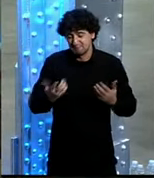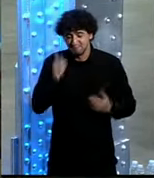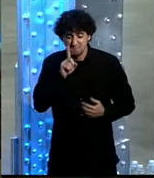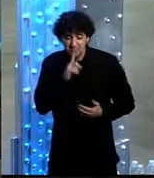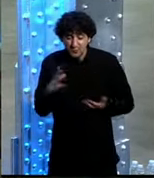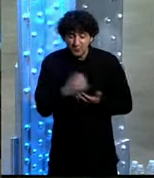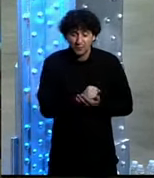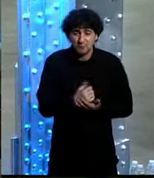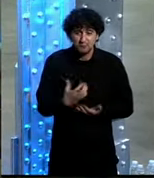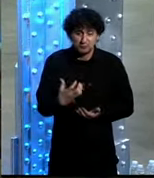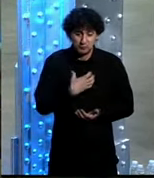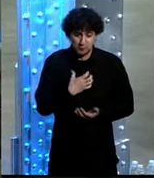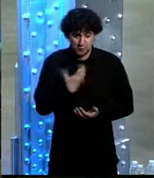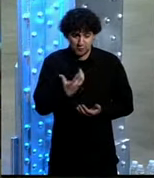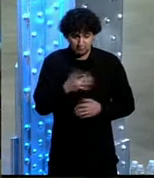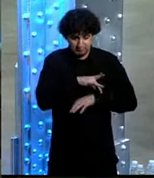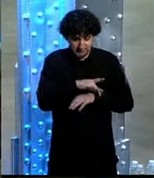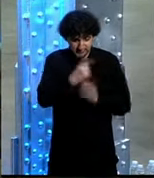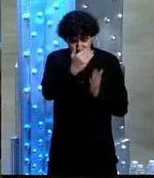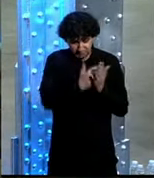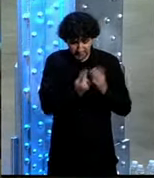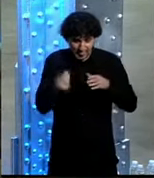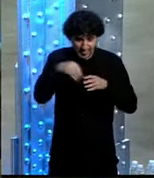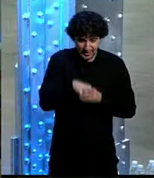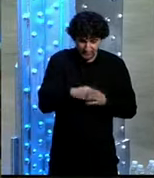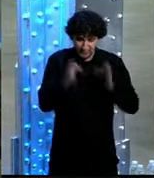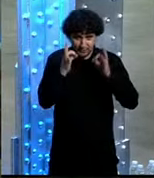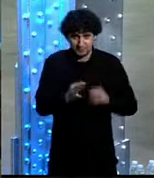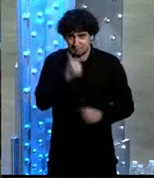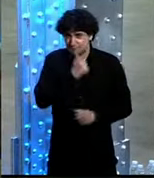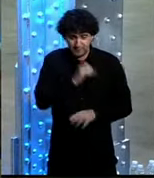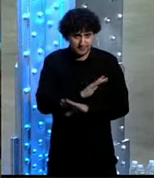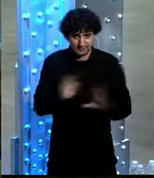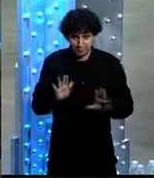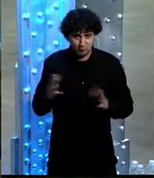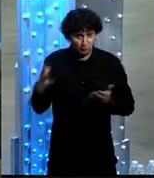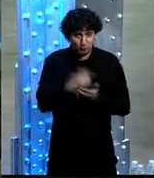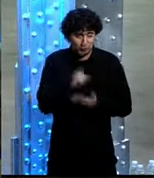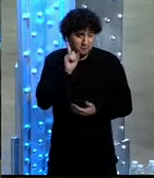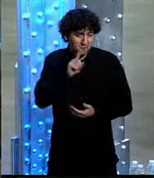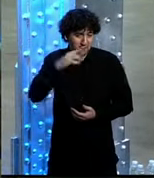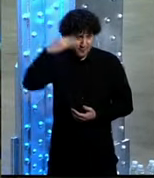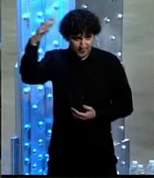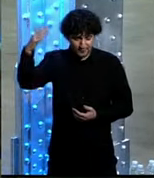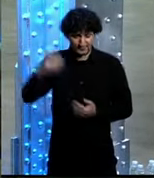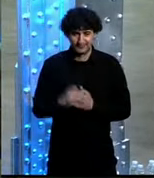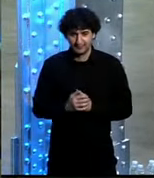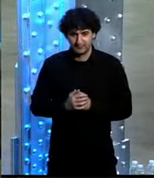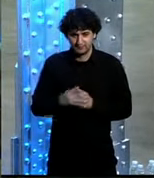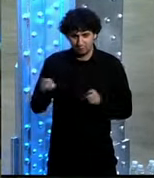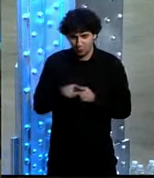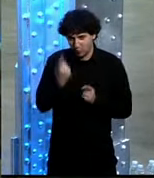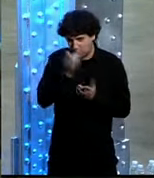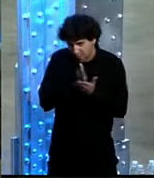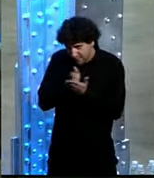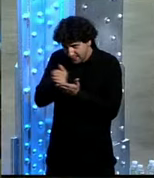we used to think that everything on TV was fake, and everything is ready-made, and everything is fiction, because